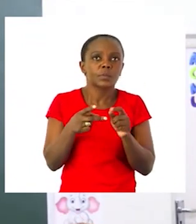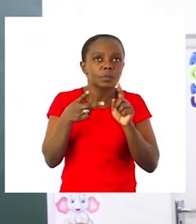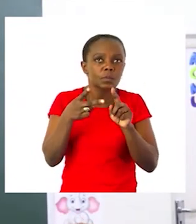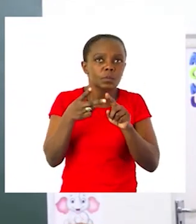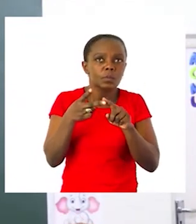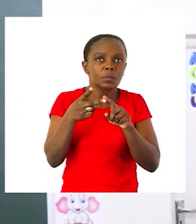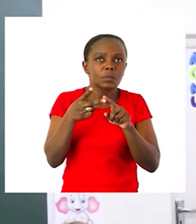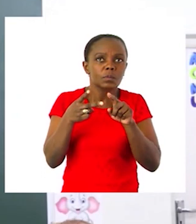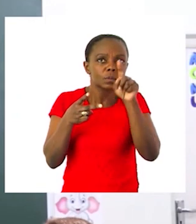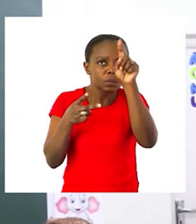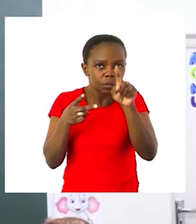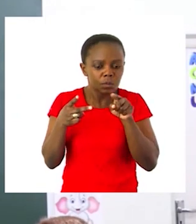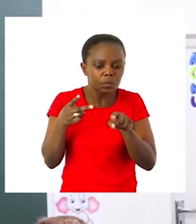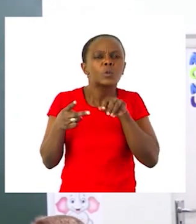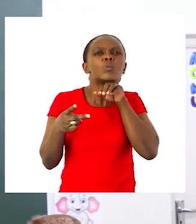mark.